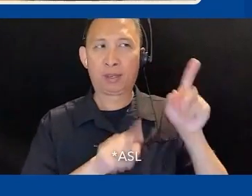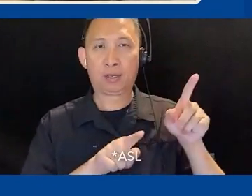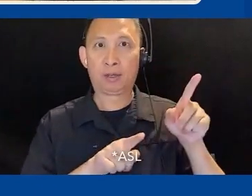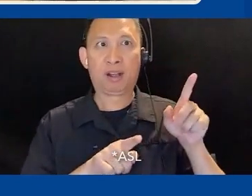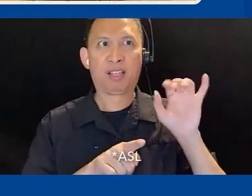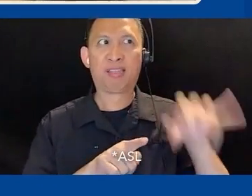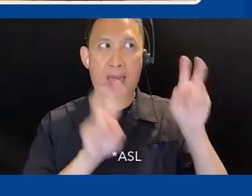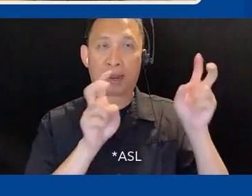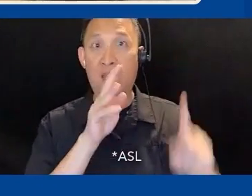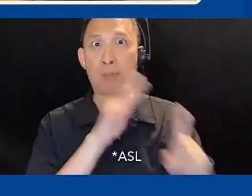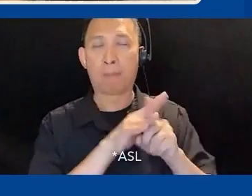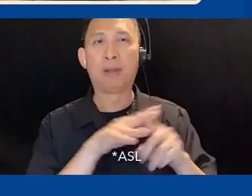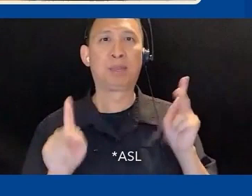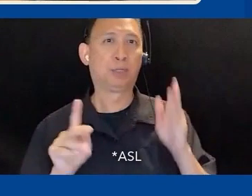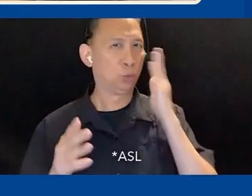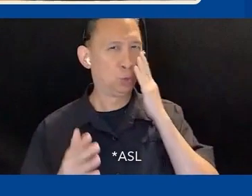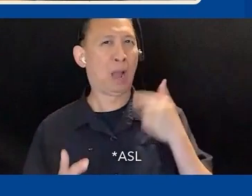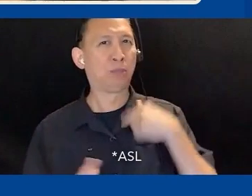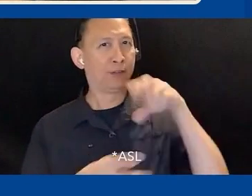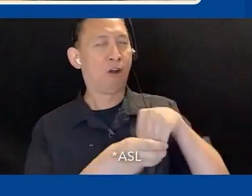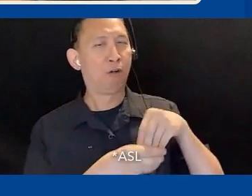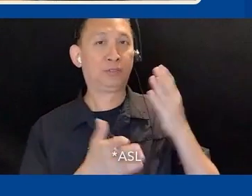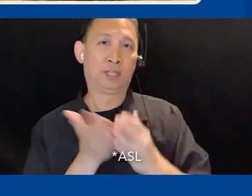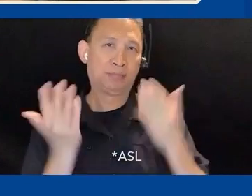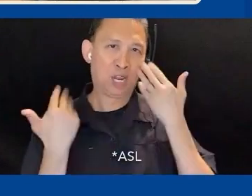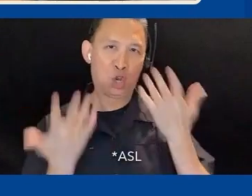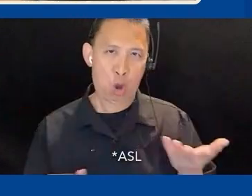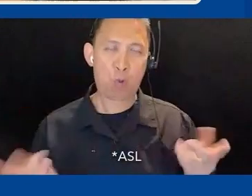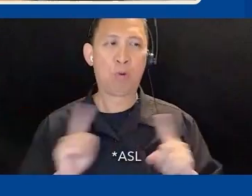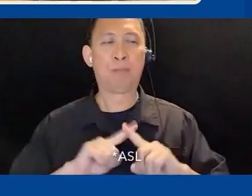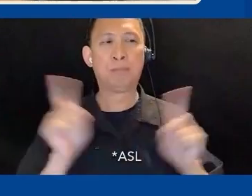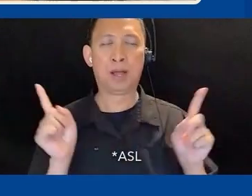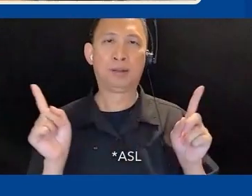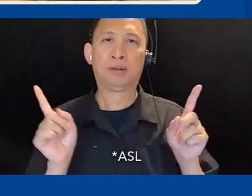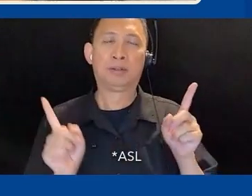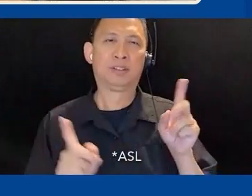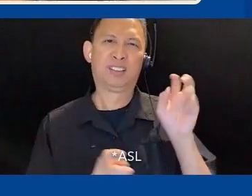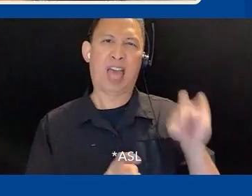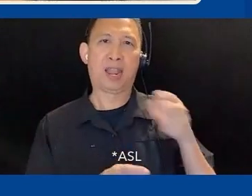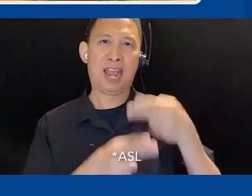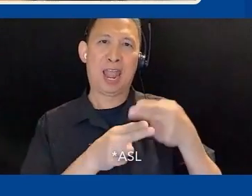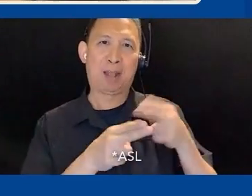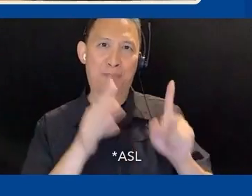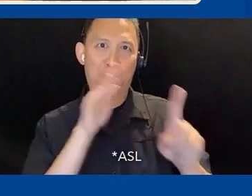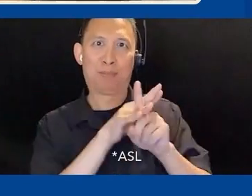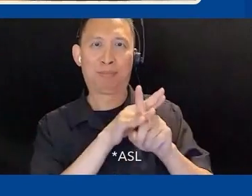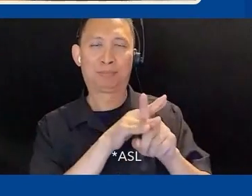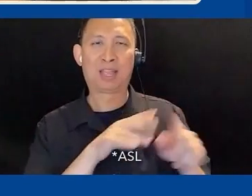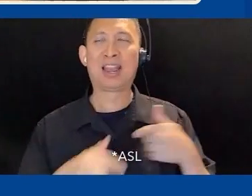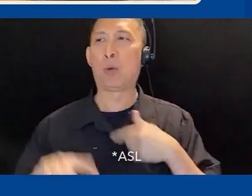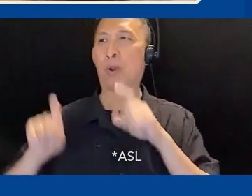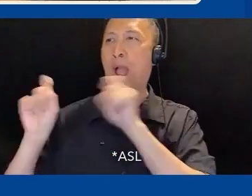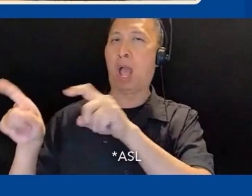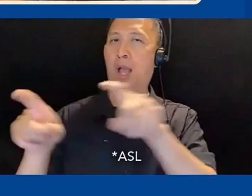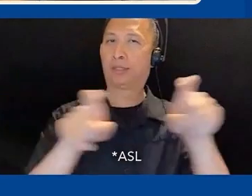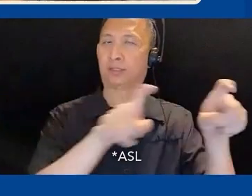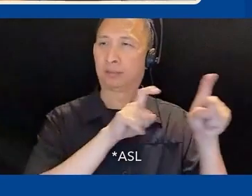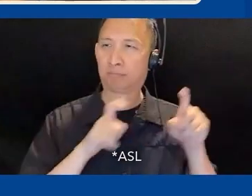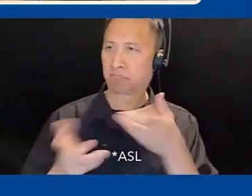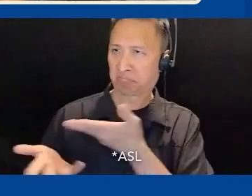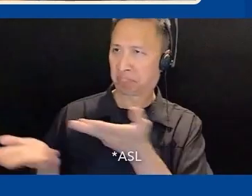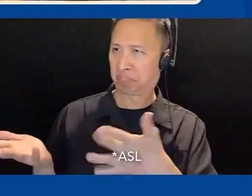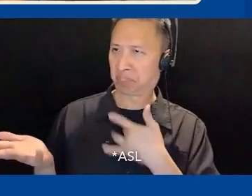in it, sometimes they didn't. But the topic would come up, and just out of curiosity, I would ask them. And there were